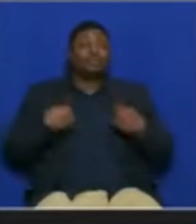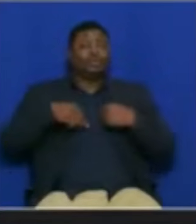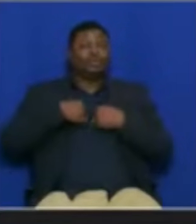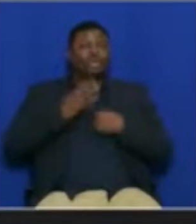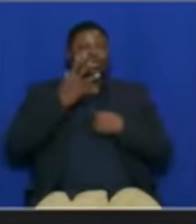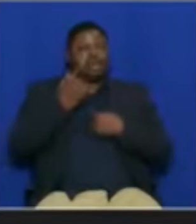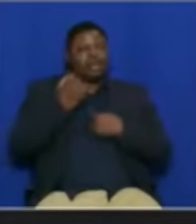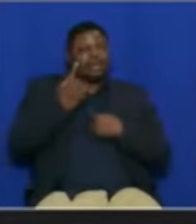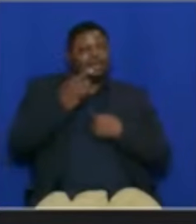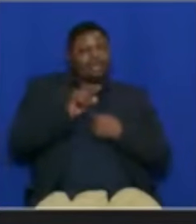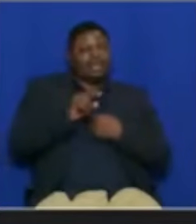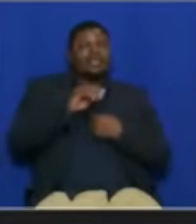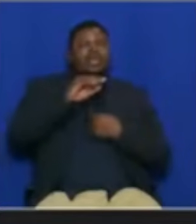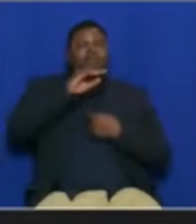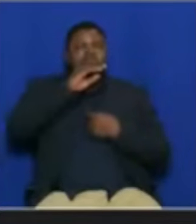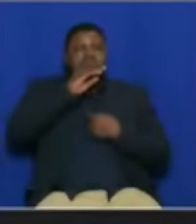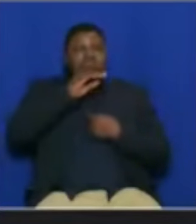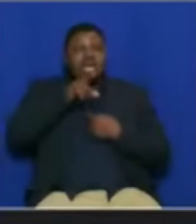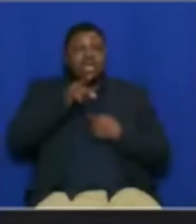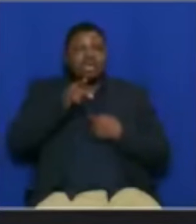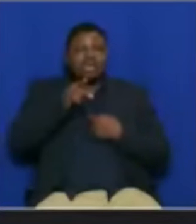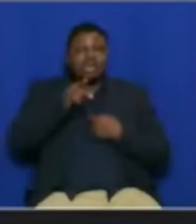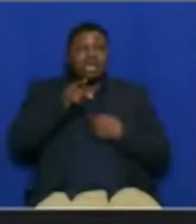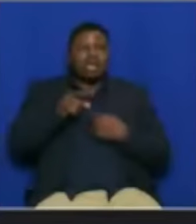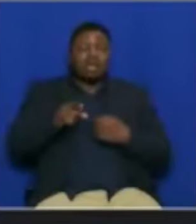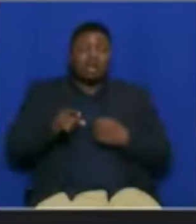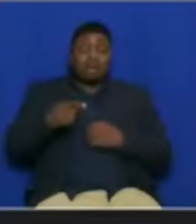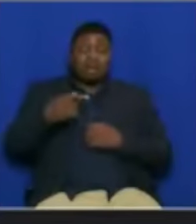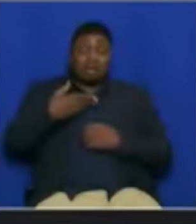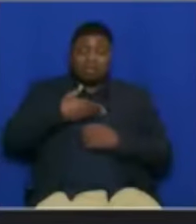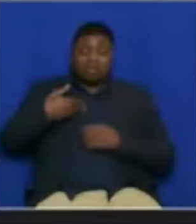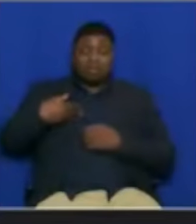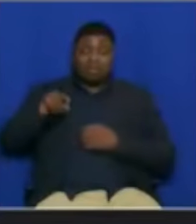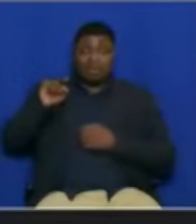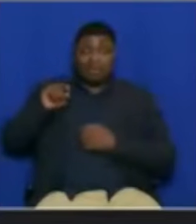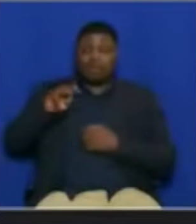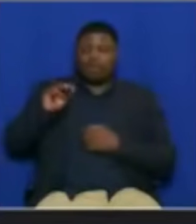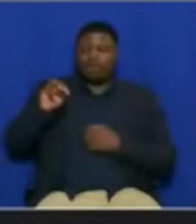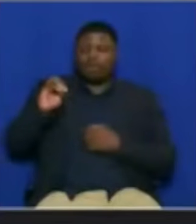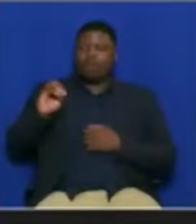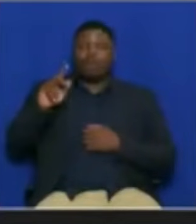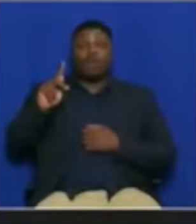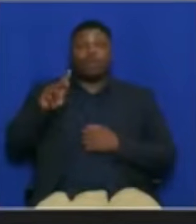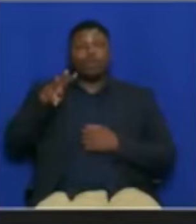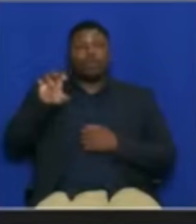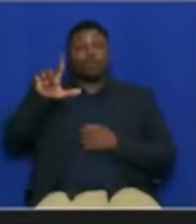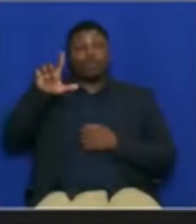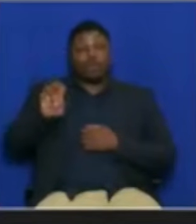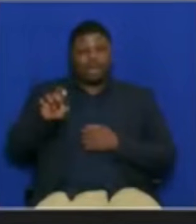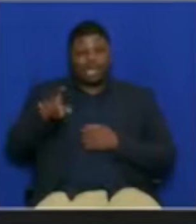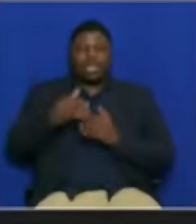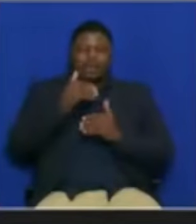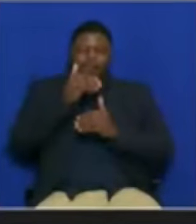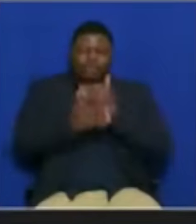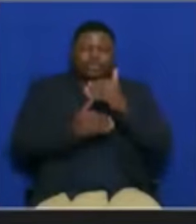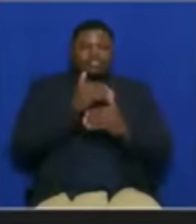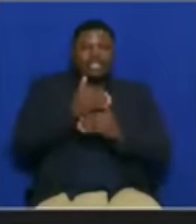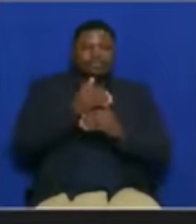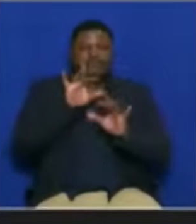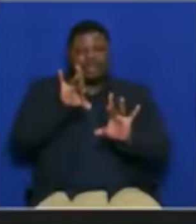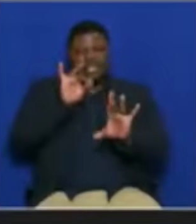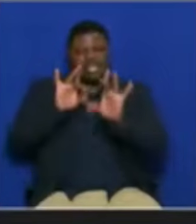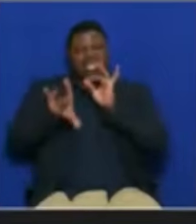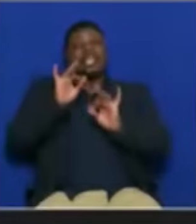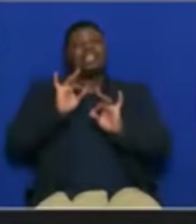no concern there? Is there still a concern about that particular panel? On